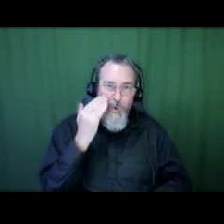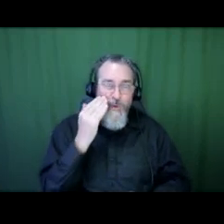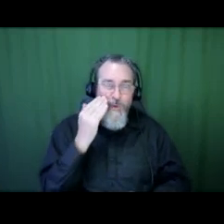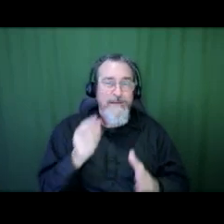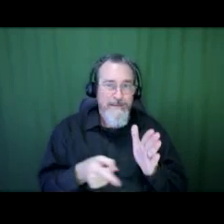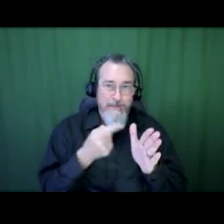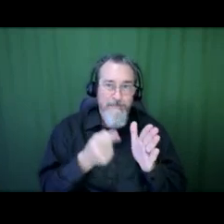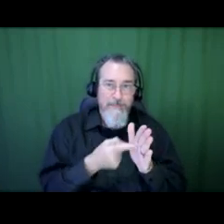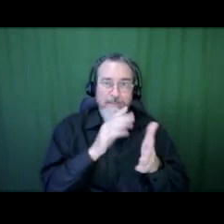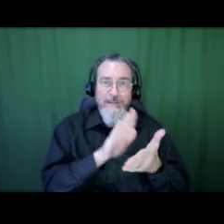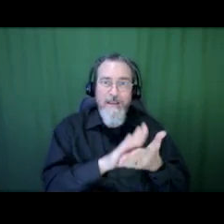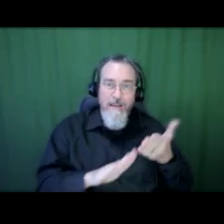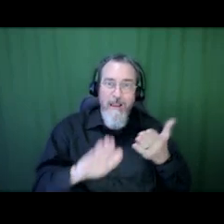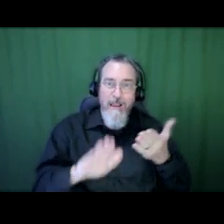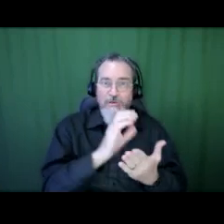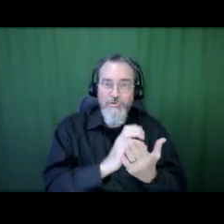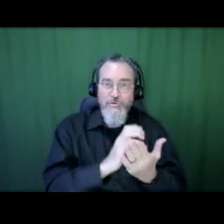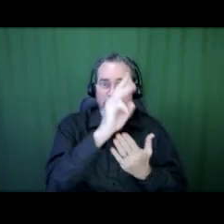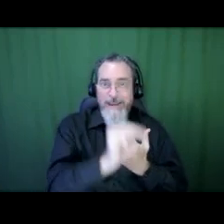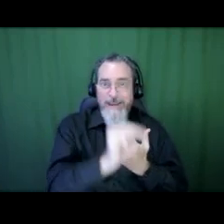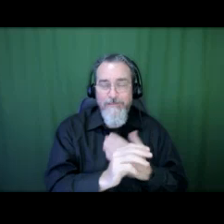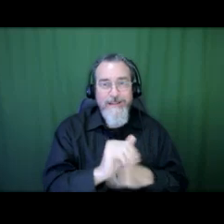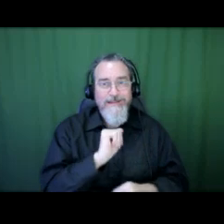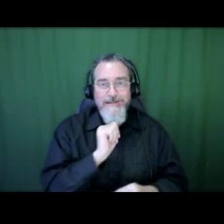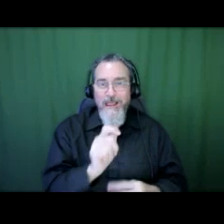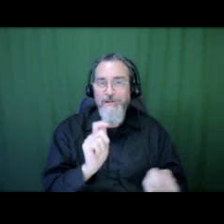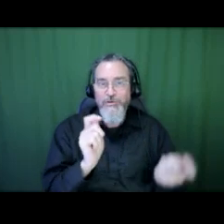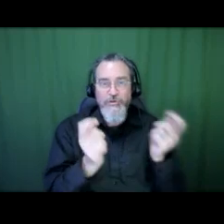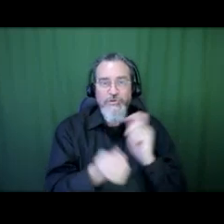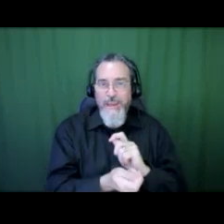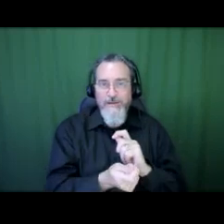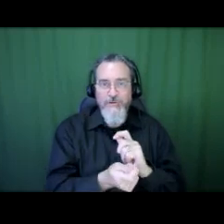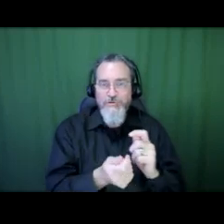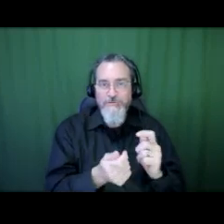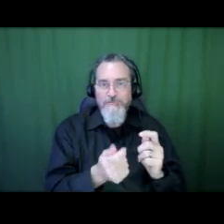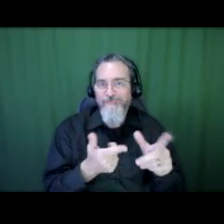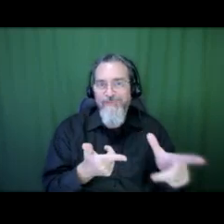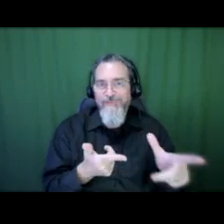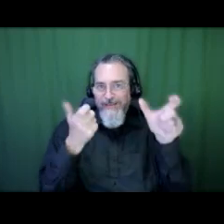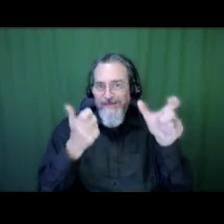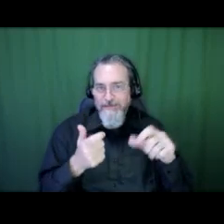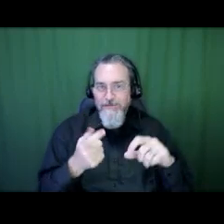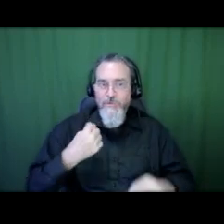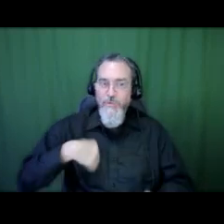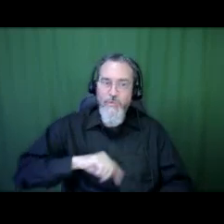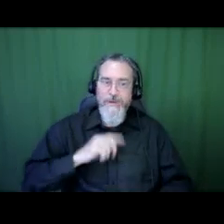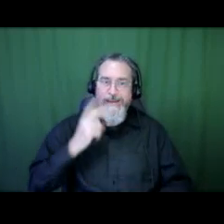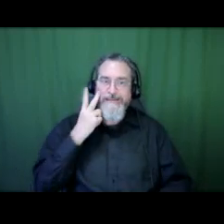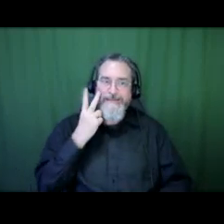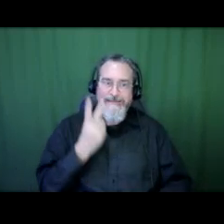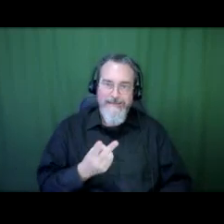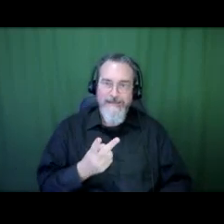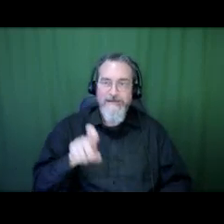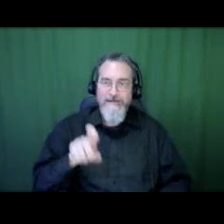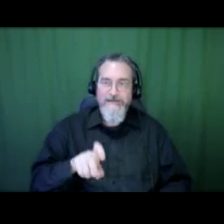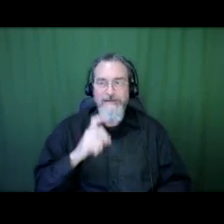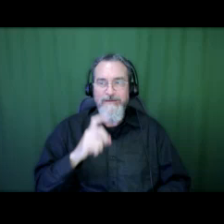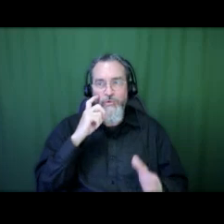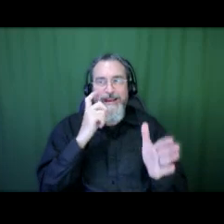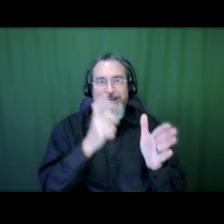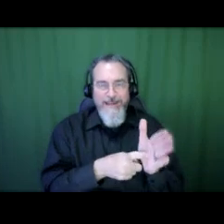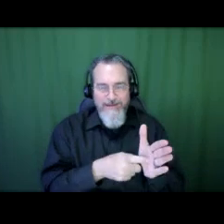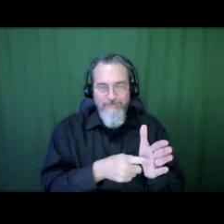as fast as we need it to, right? To be so responsive. But we're seeing that early on, we want to be able to identify what those needs are